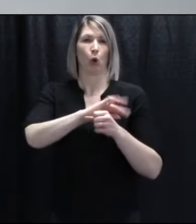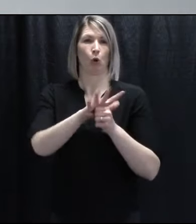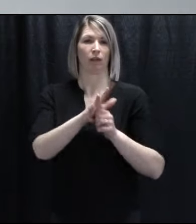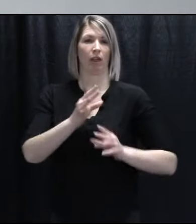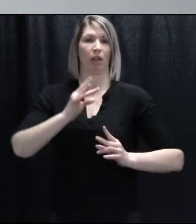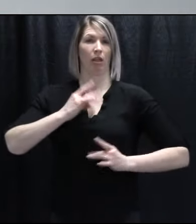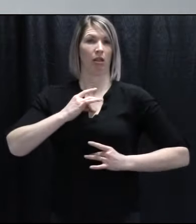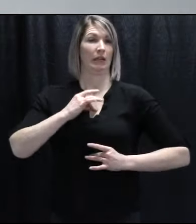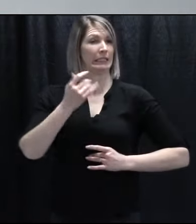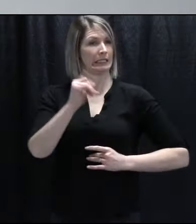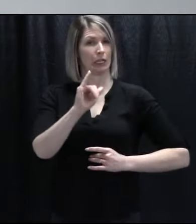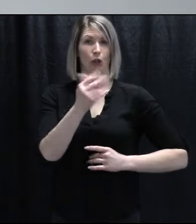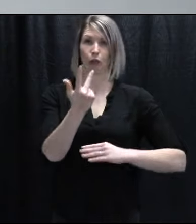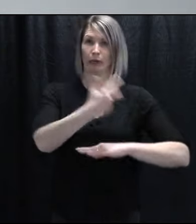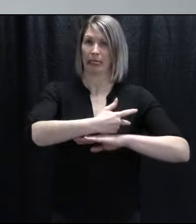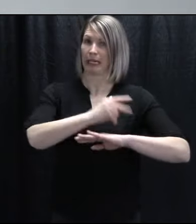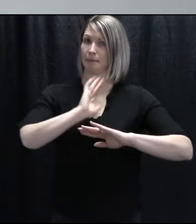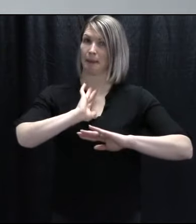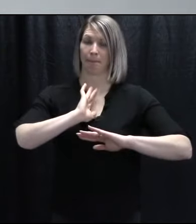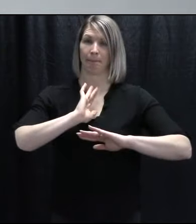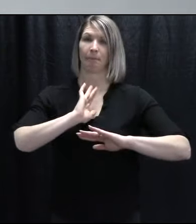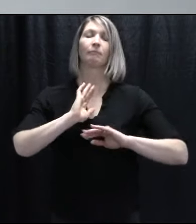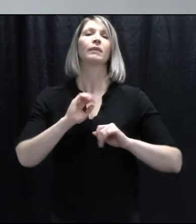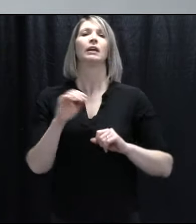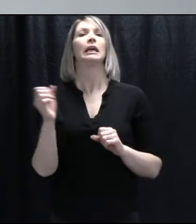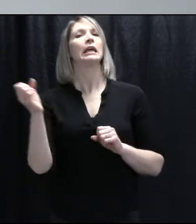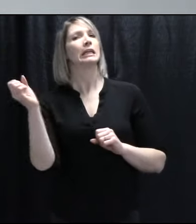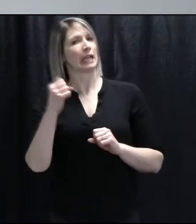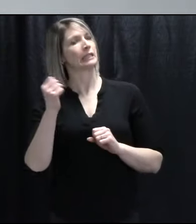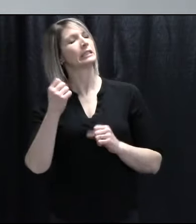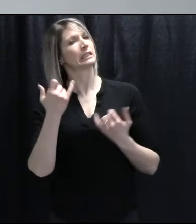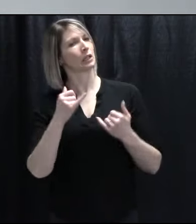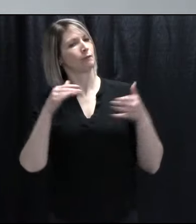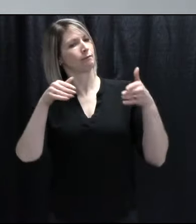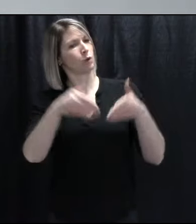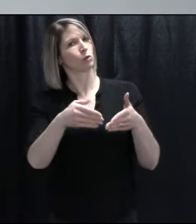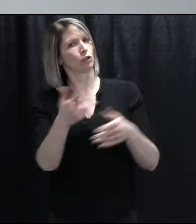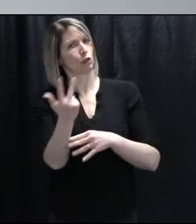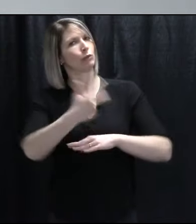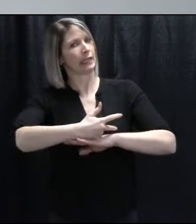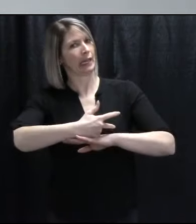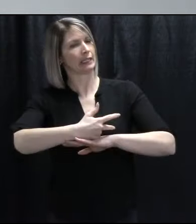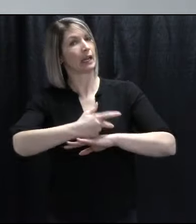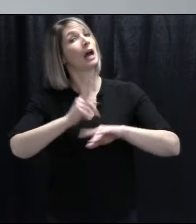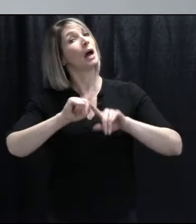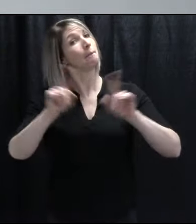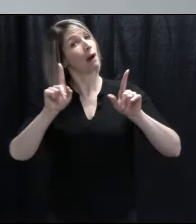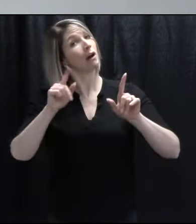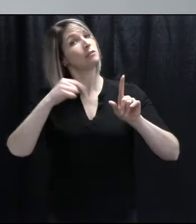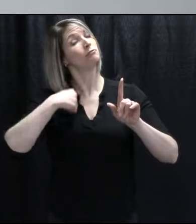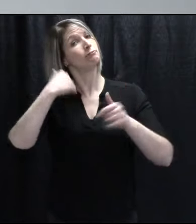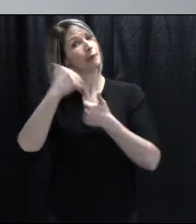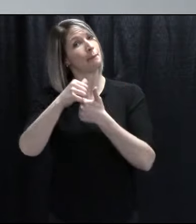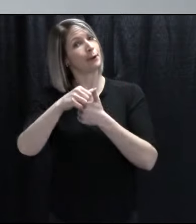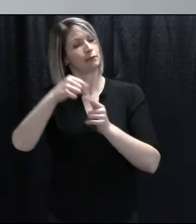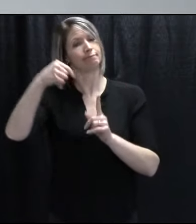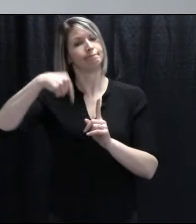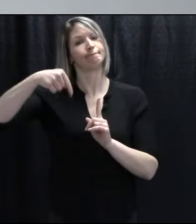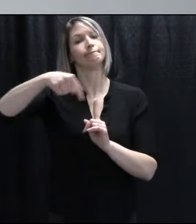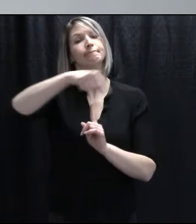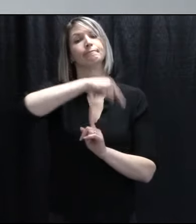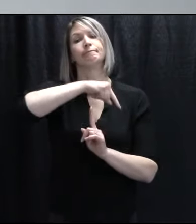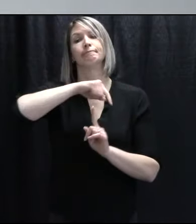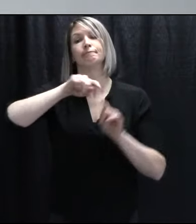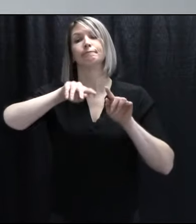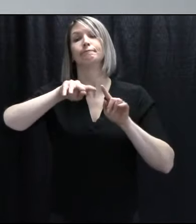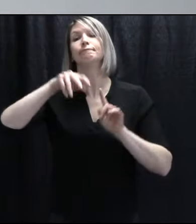The investigation has widened, of course, from the people who were just at the home to contacts of people who were at the funeral home